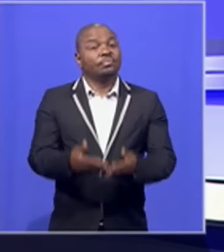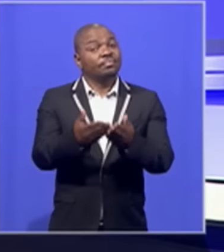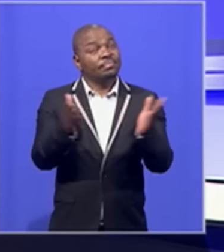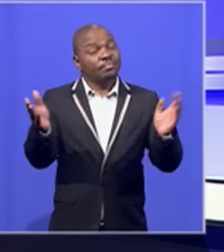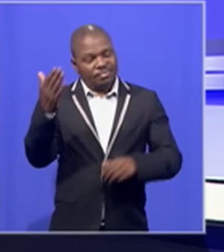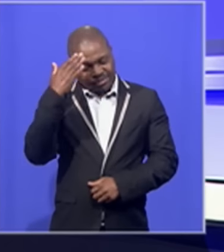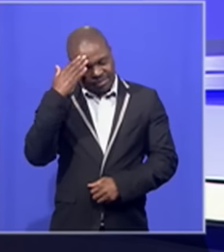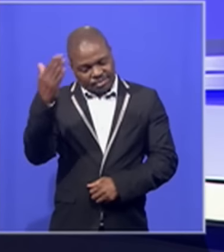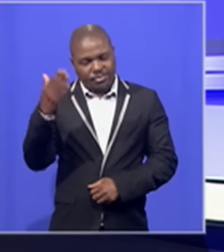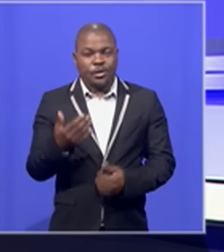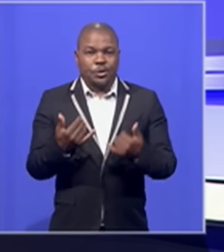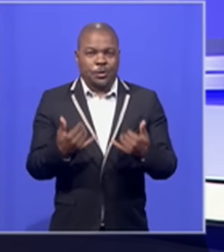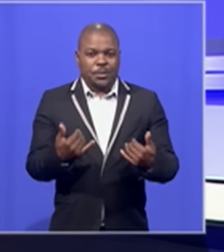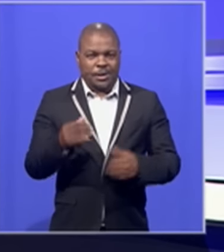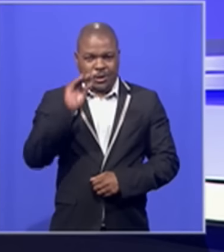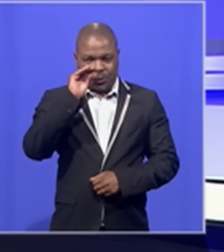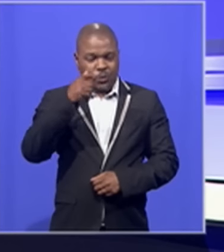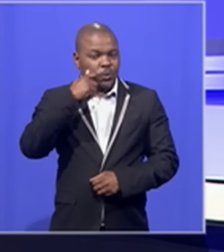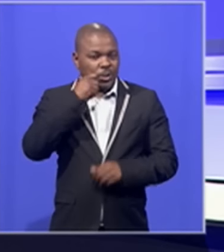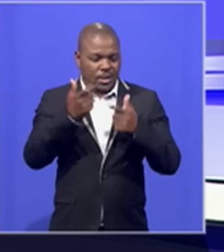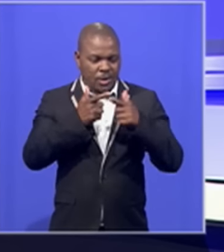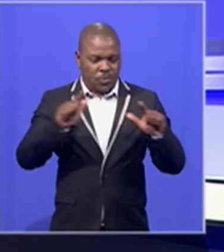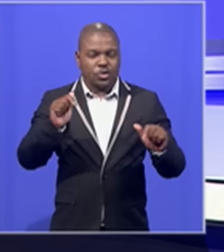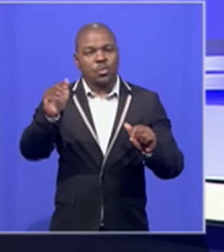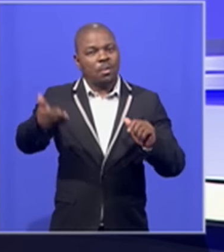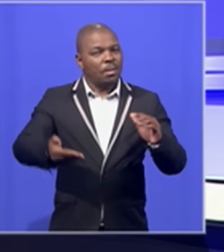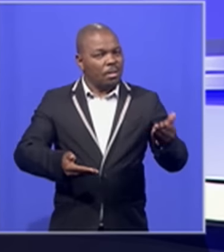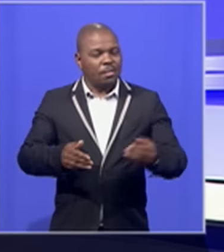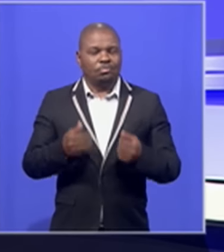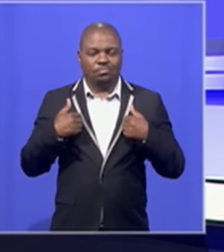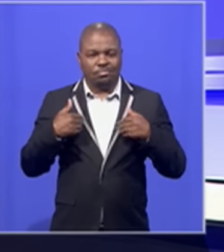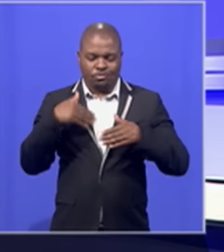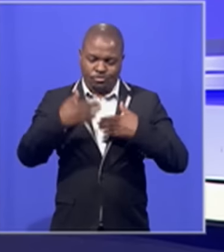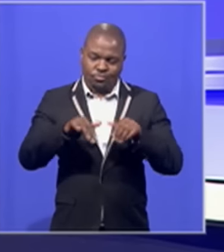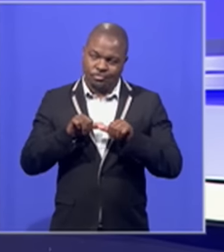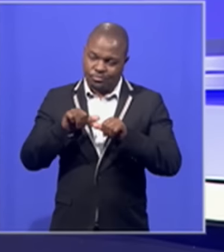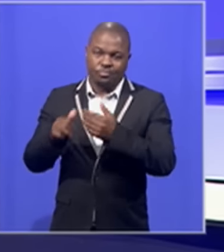Mothoetso madume wa mogetso mo kgasong ya rona ya dikgang tsa Setswana, tla re diale.